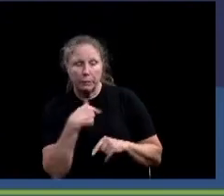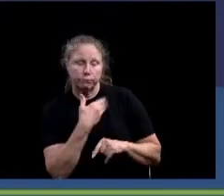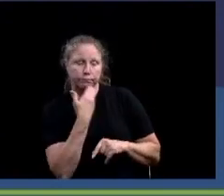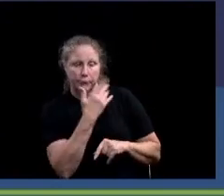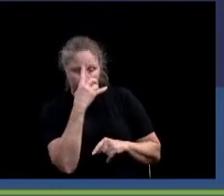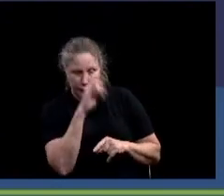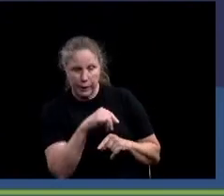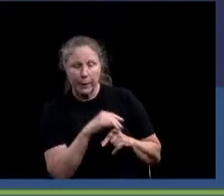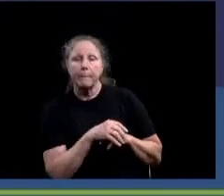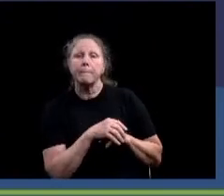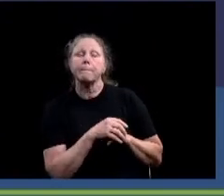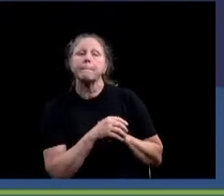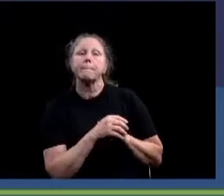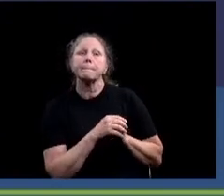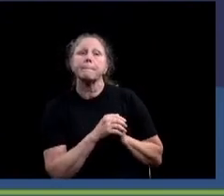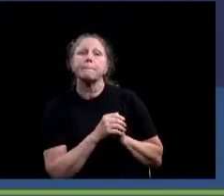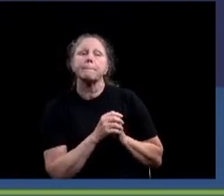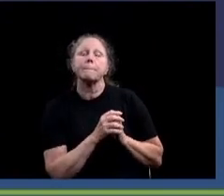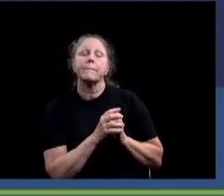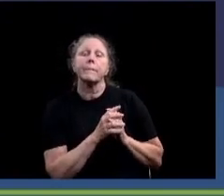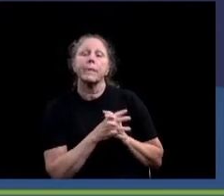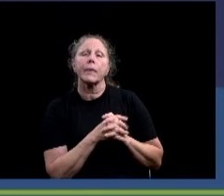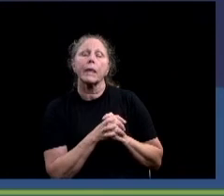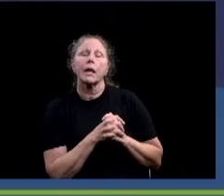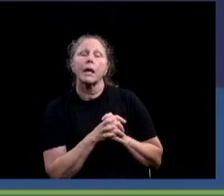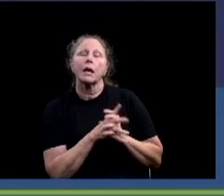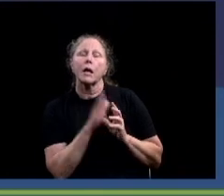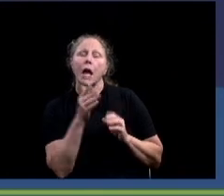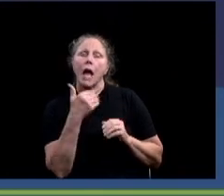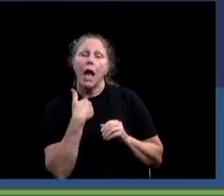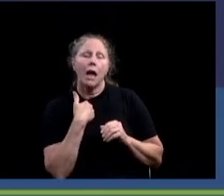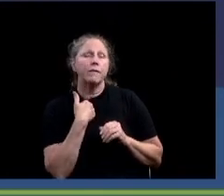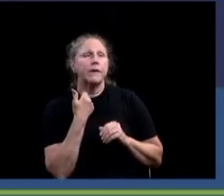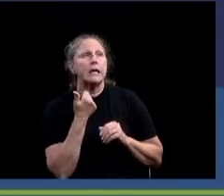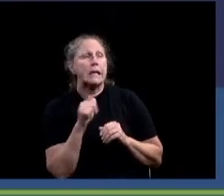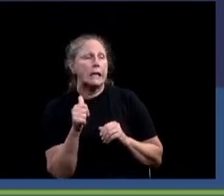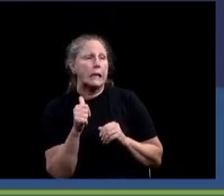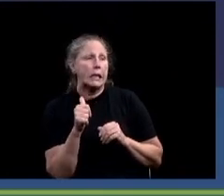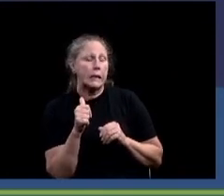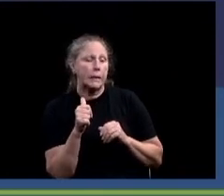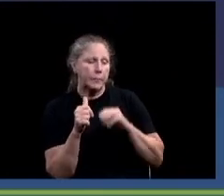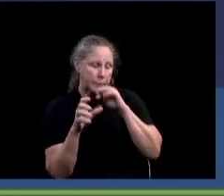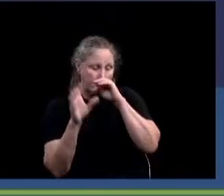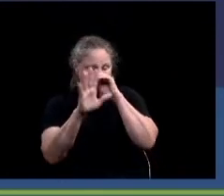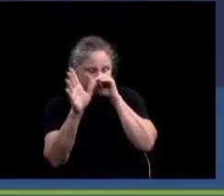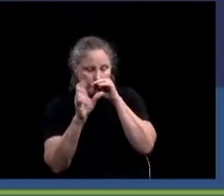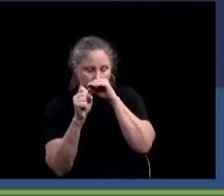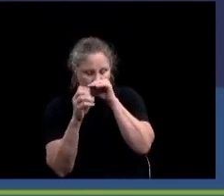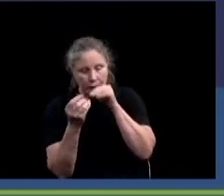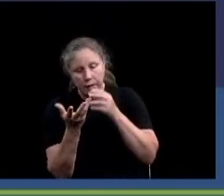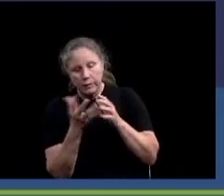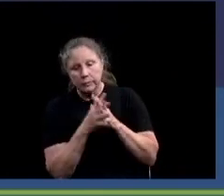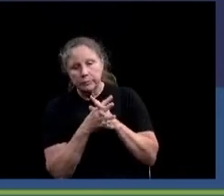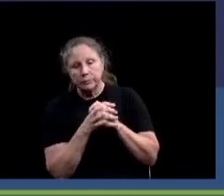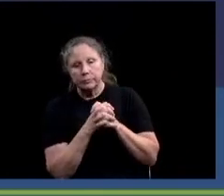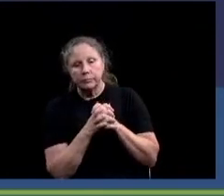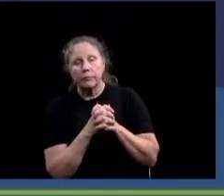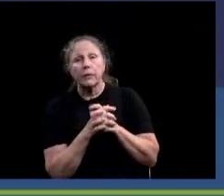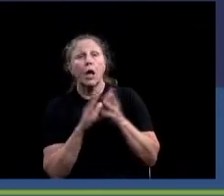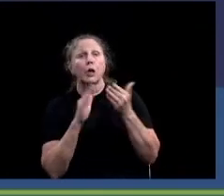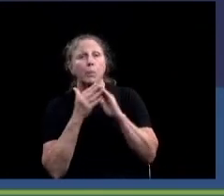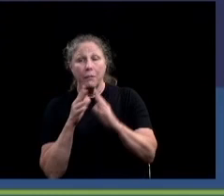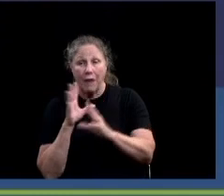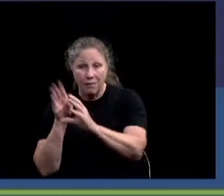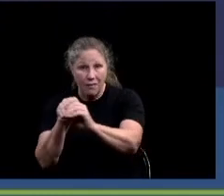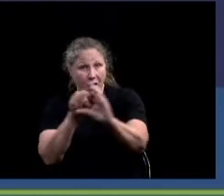Are there any additional and so community engagement? You're very